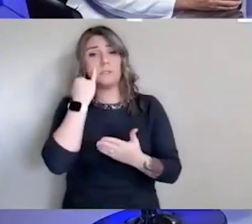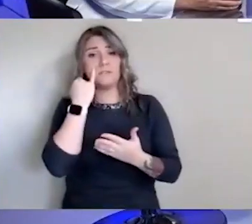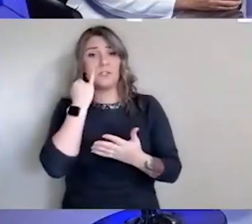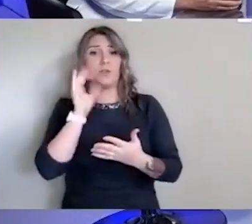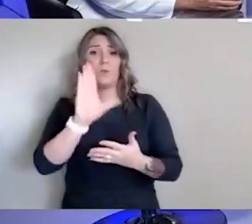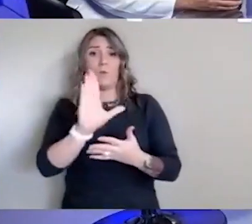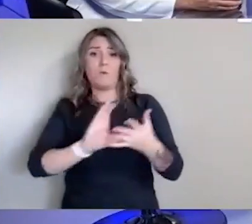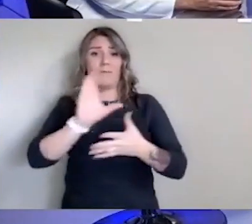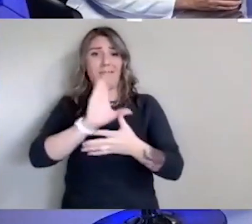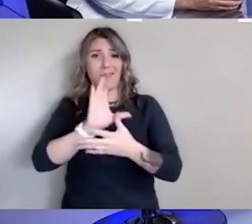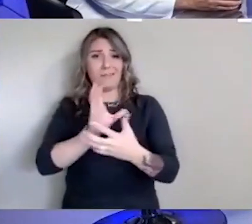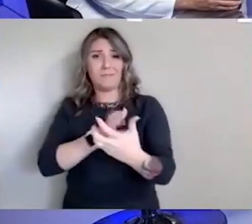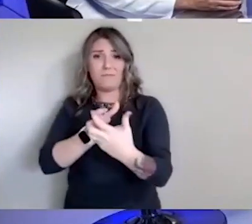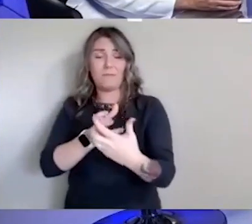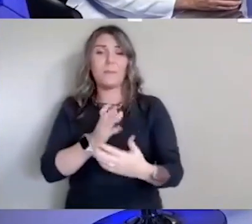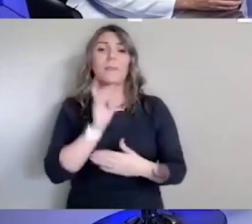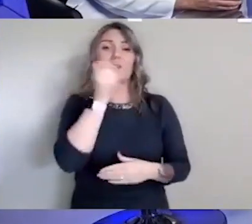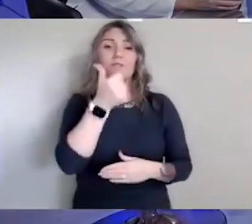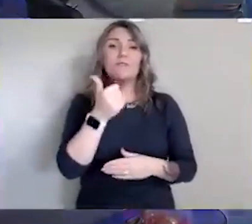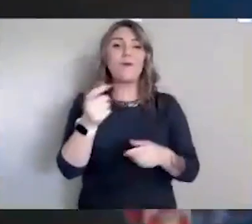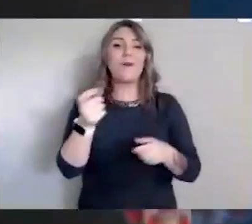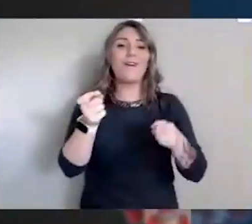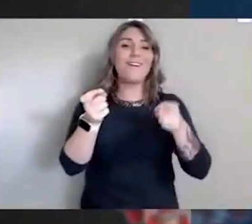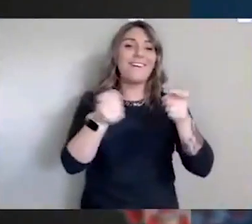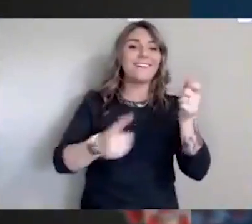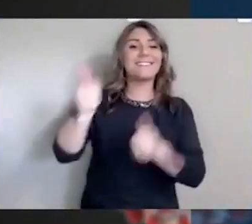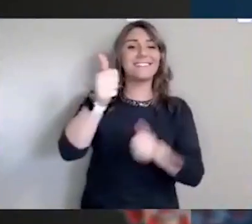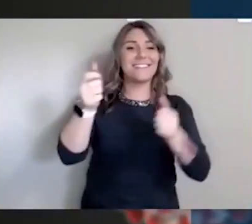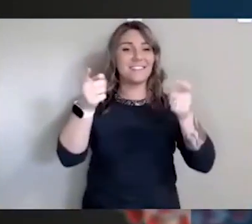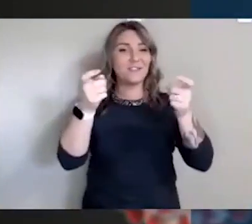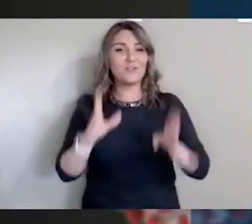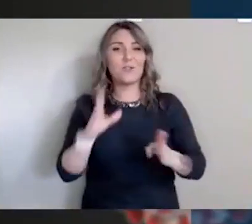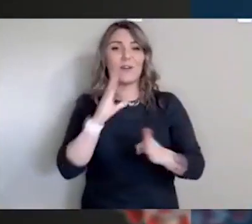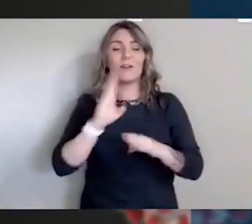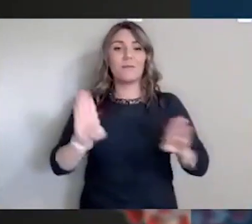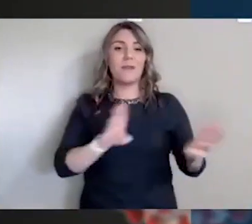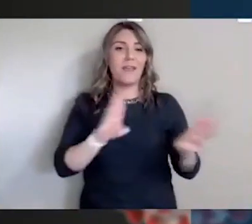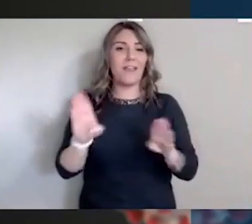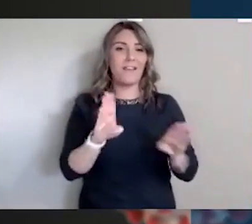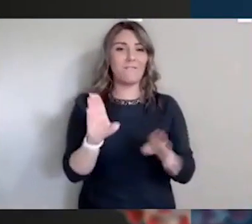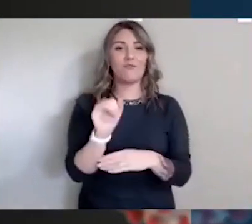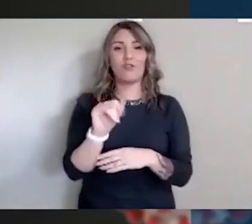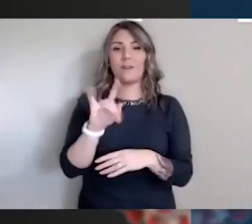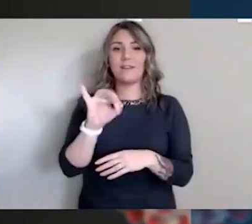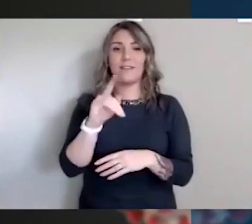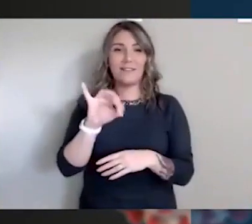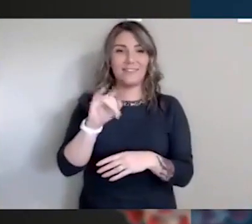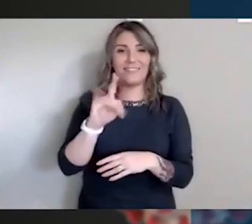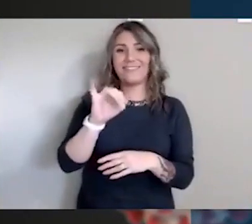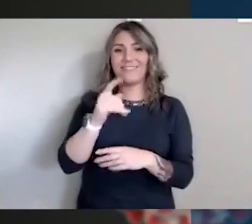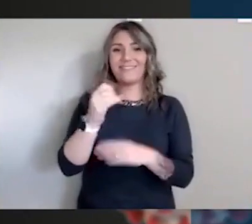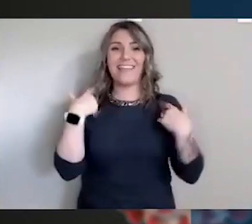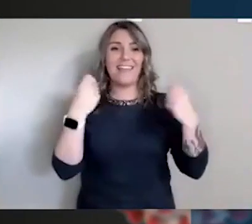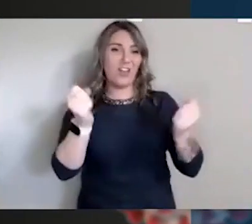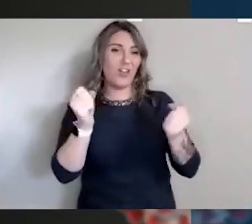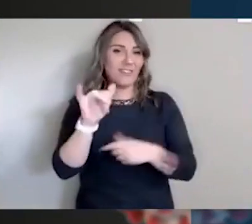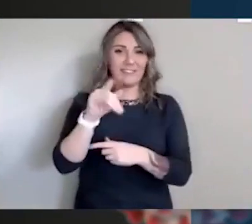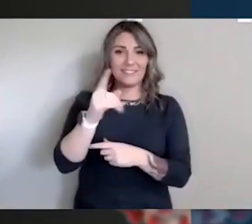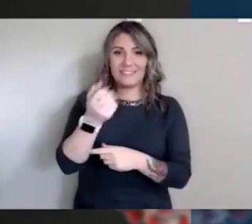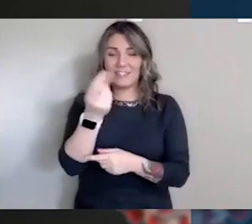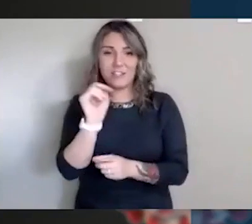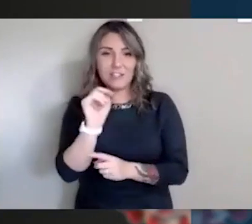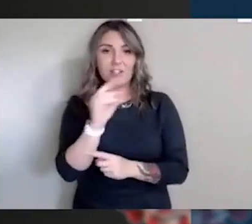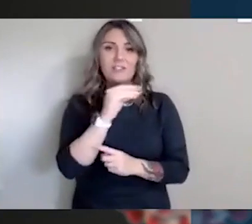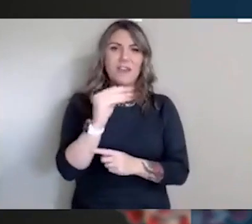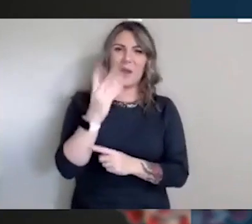our Executive Director of Mental and Behavioral Health Addiction, Lauren Luck, joins us. She'll help explain why and how people not prone to anxiety